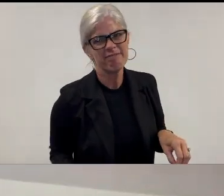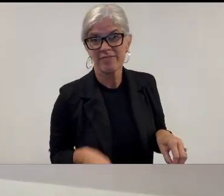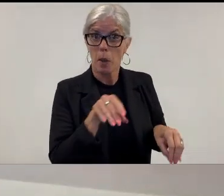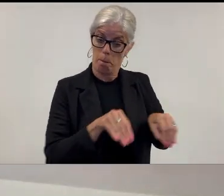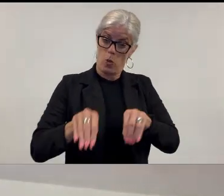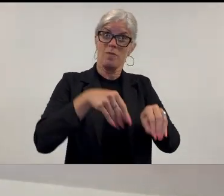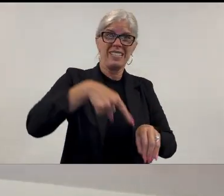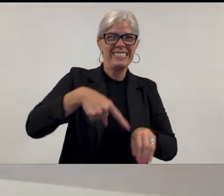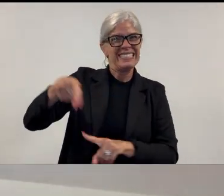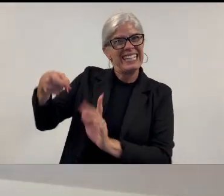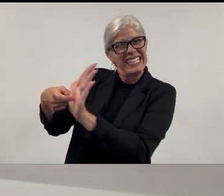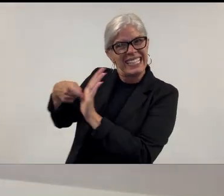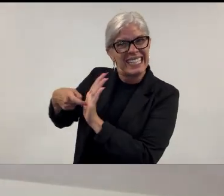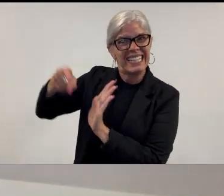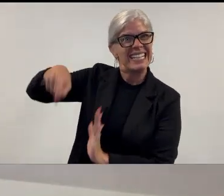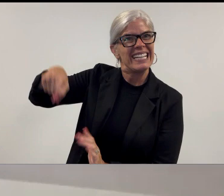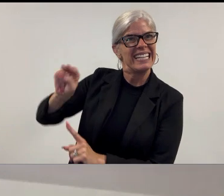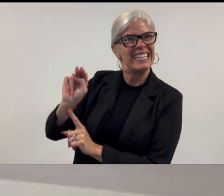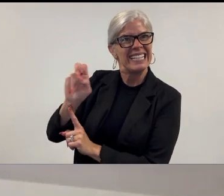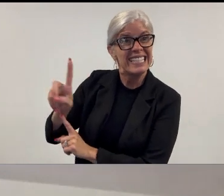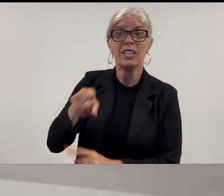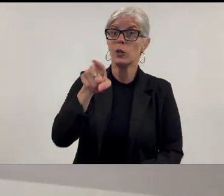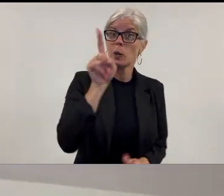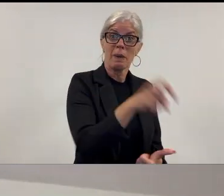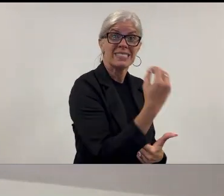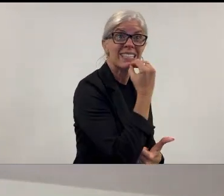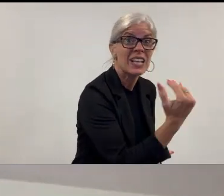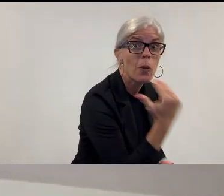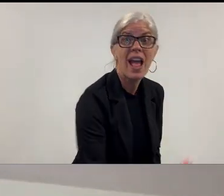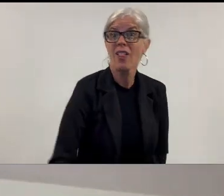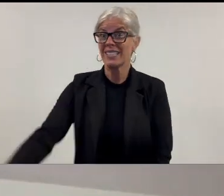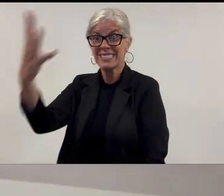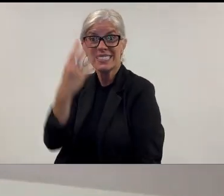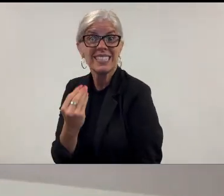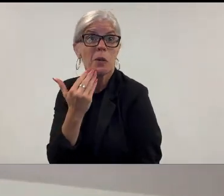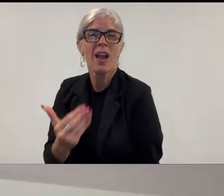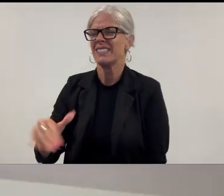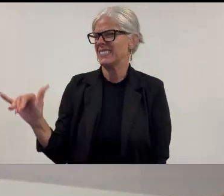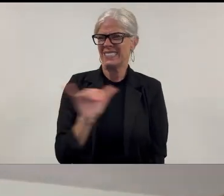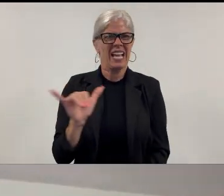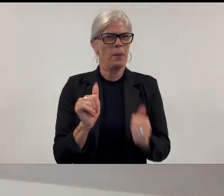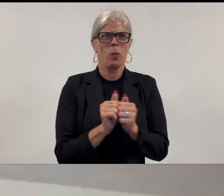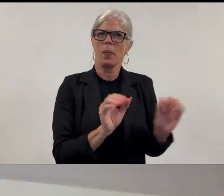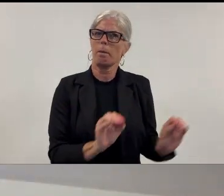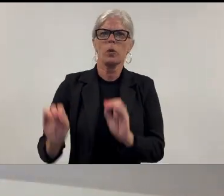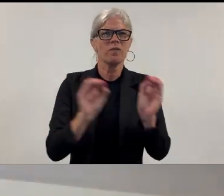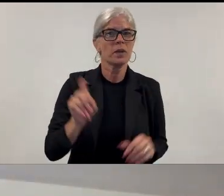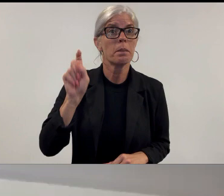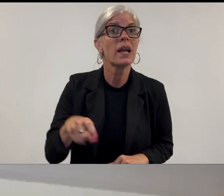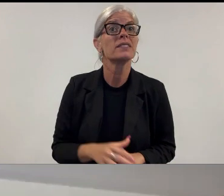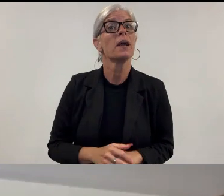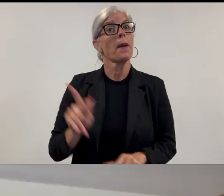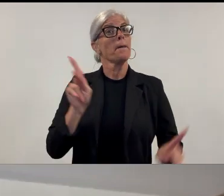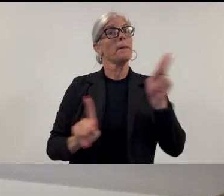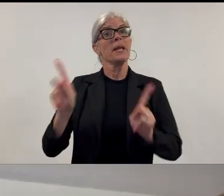neuroactivity. But you have to continue moving. Activity is not a luxury. Activity is a need, the same